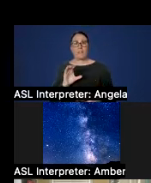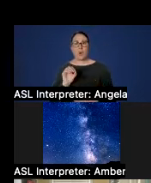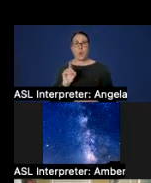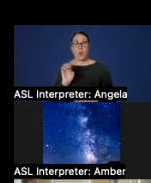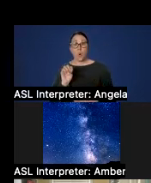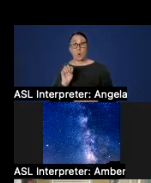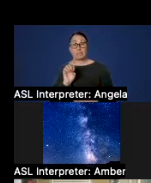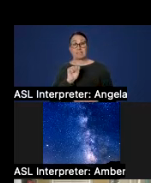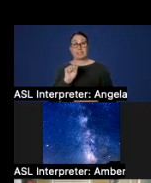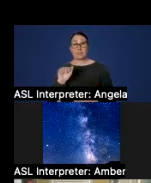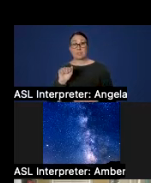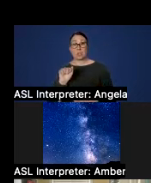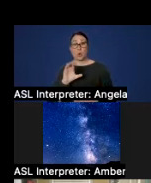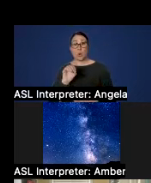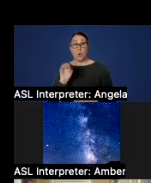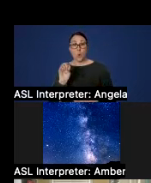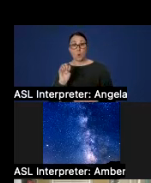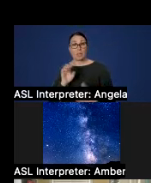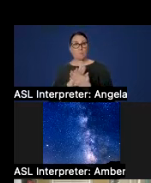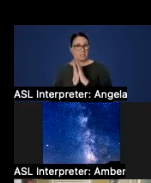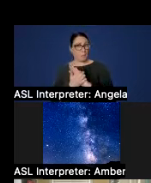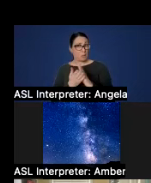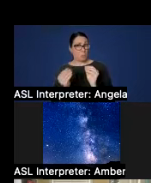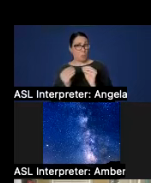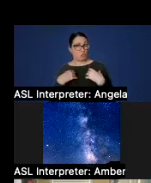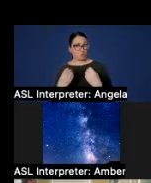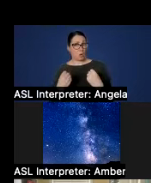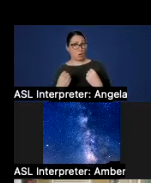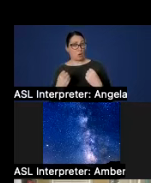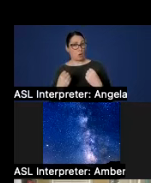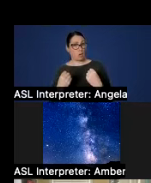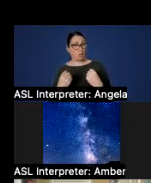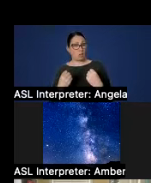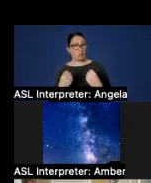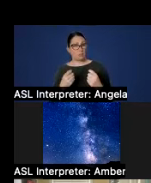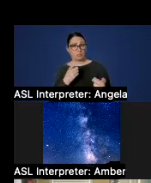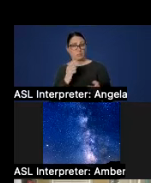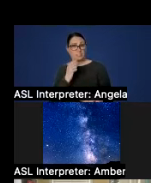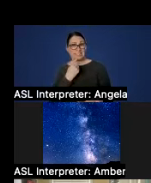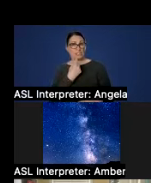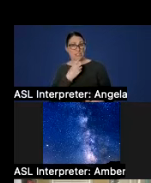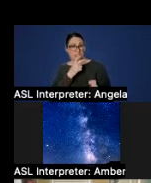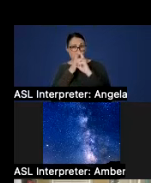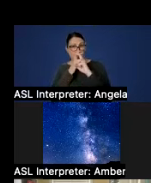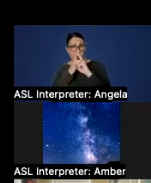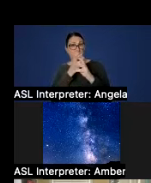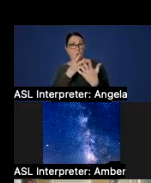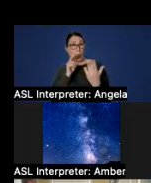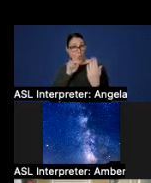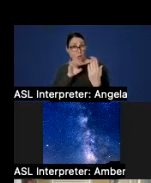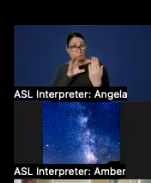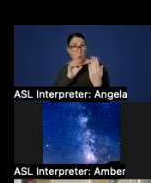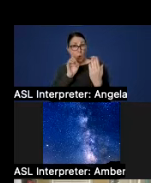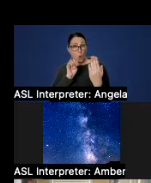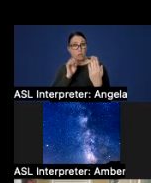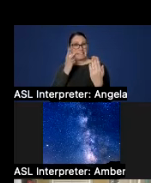getting stronger. But look up your codes, look up your tribal codes and see what your sexual assault tribal